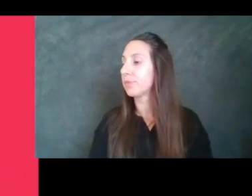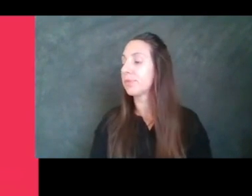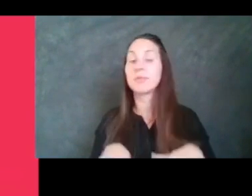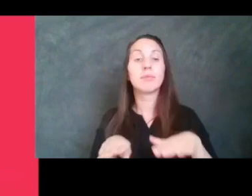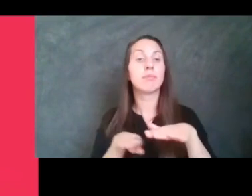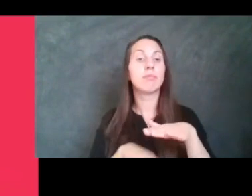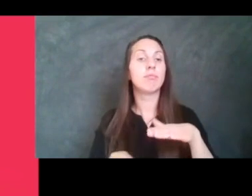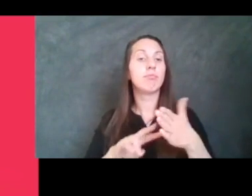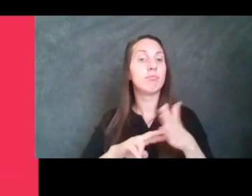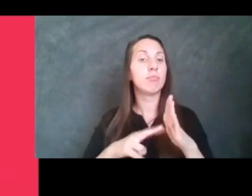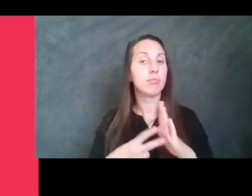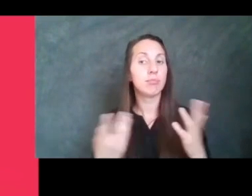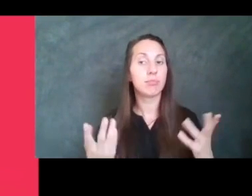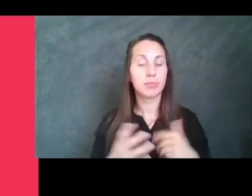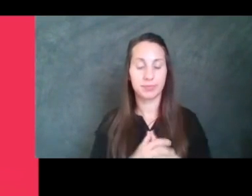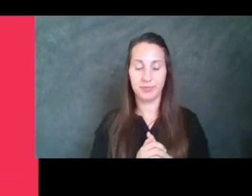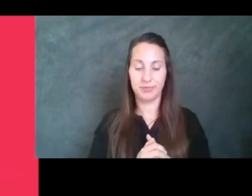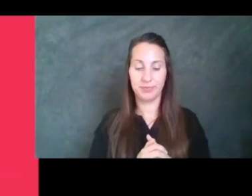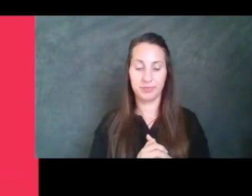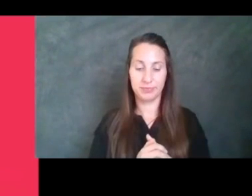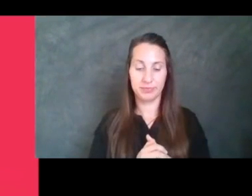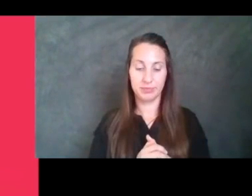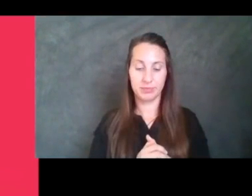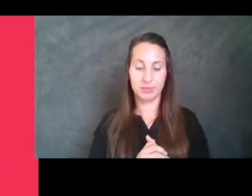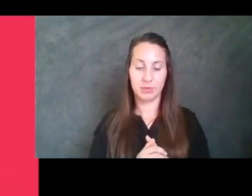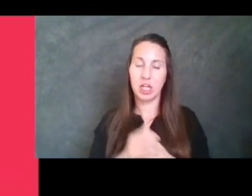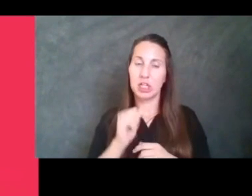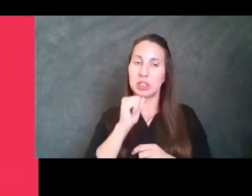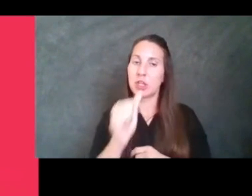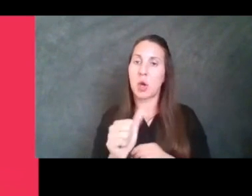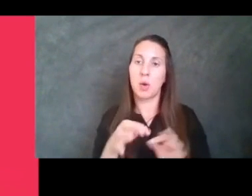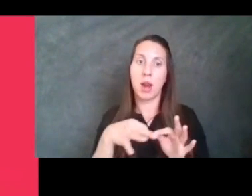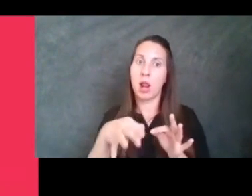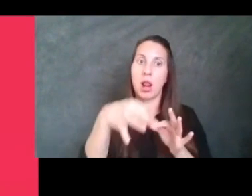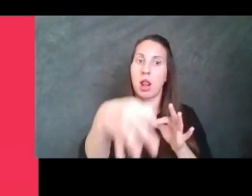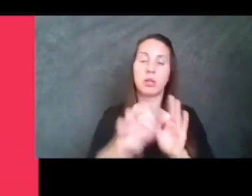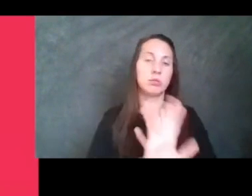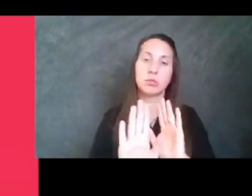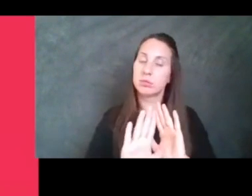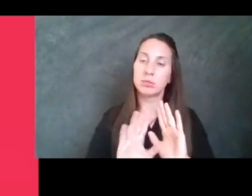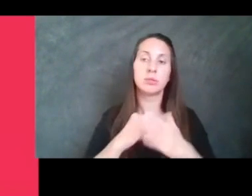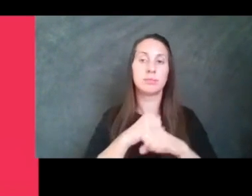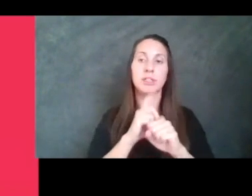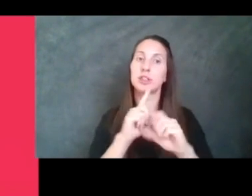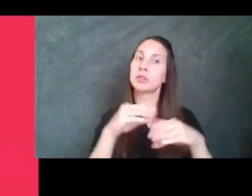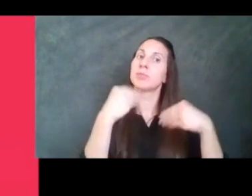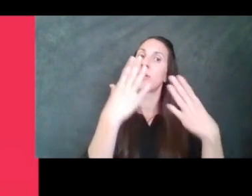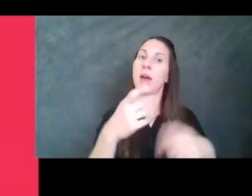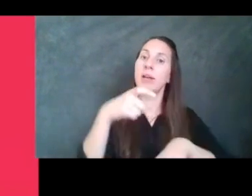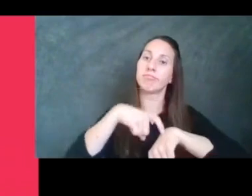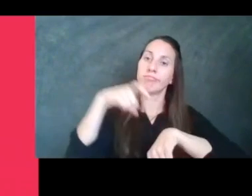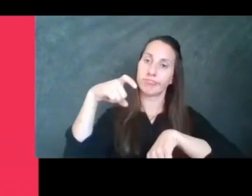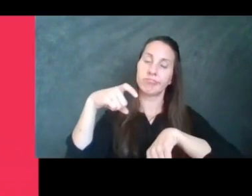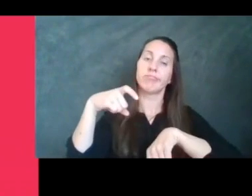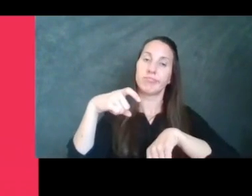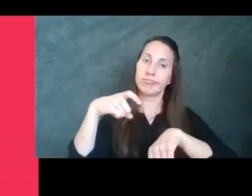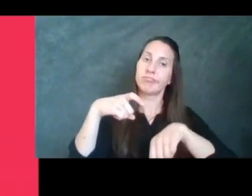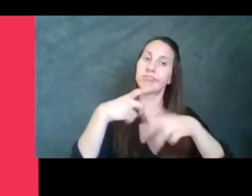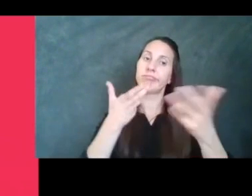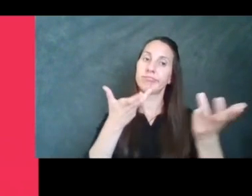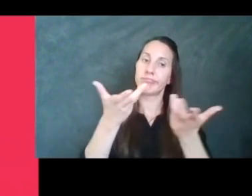basically the main thing is don't delay, make sure that you provide it within a timely manner,